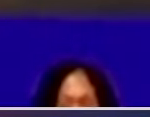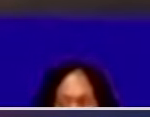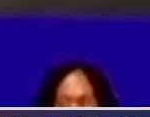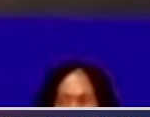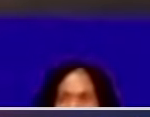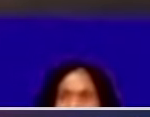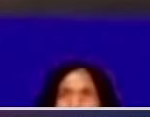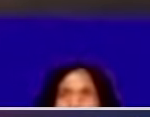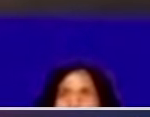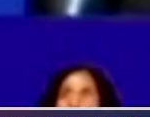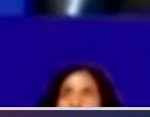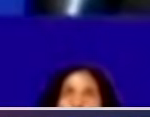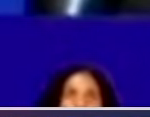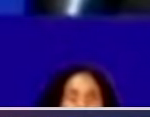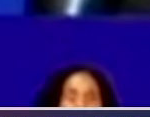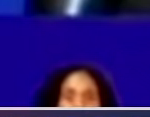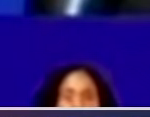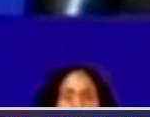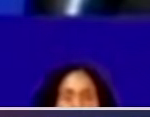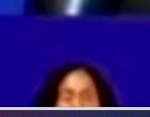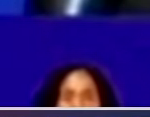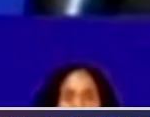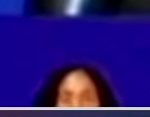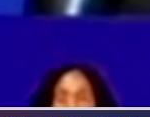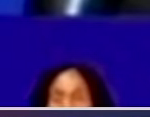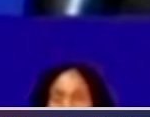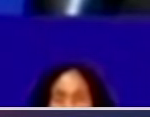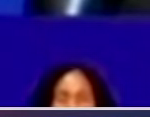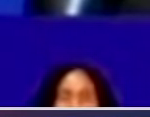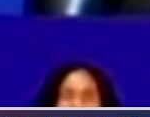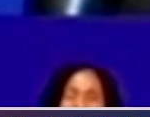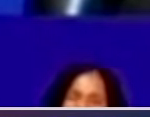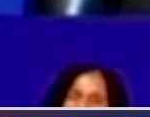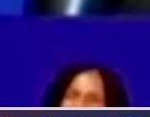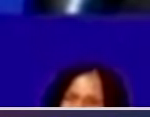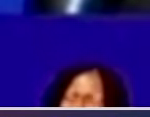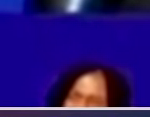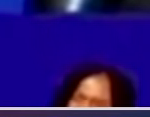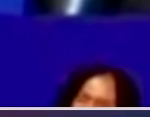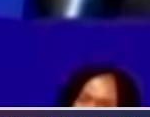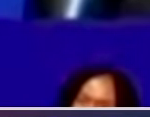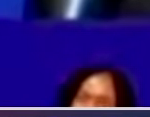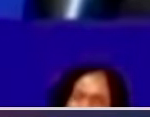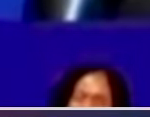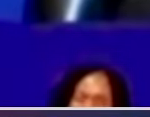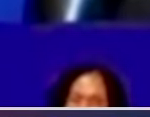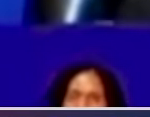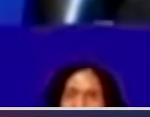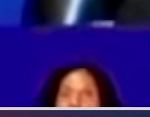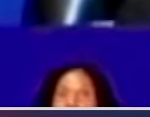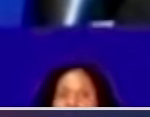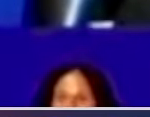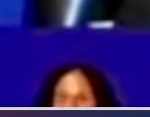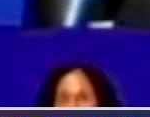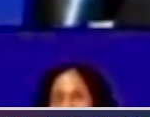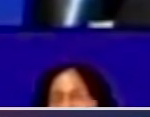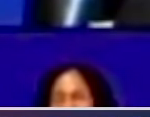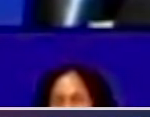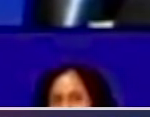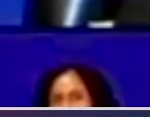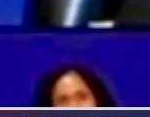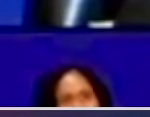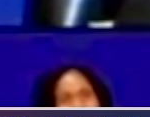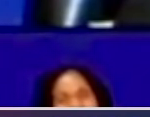of the media, businesses were falling over themselves to give money, and all you had to do was start delivering on some of